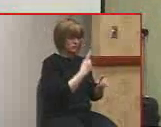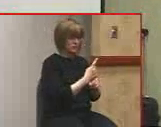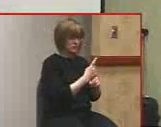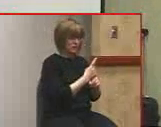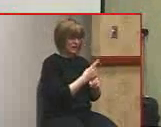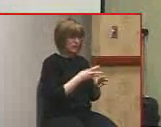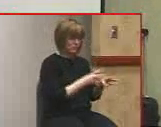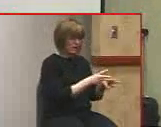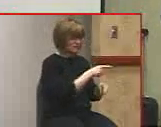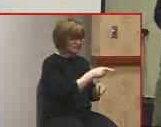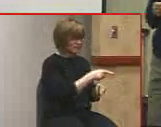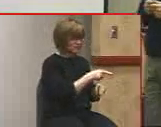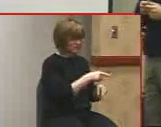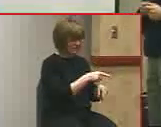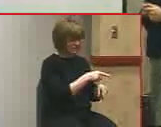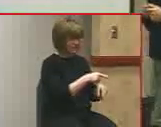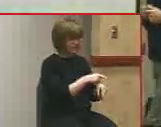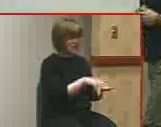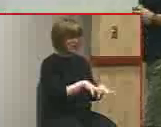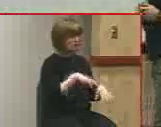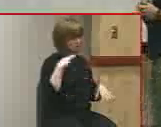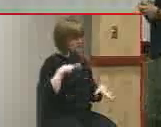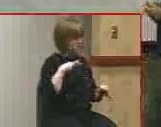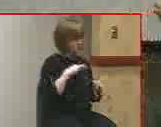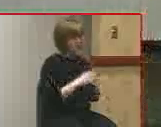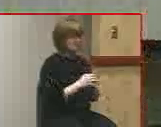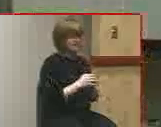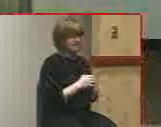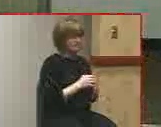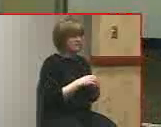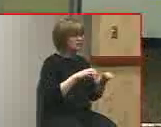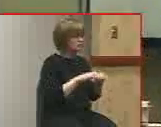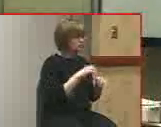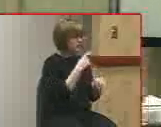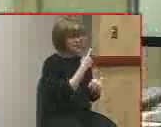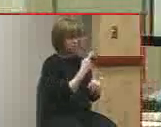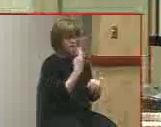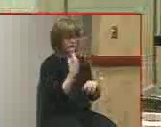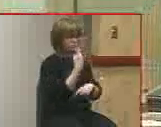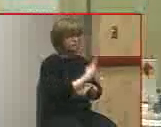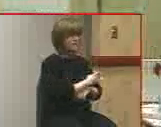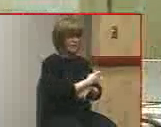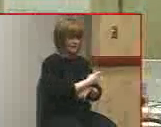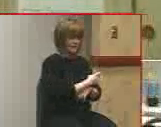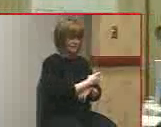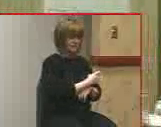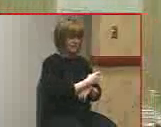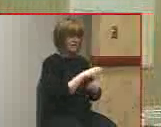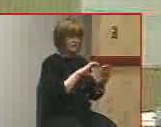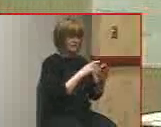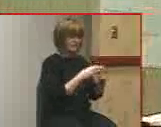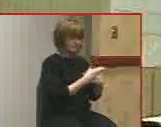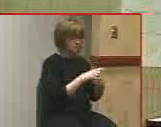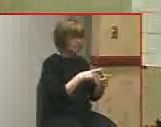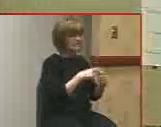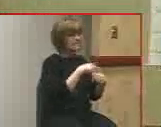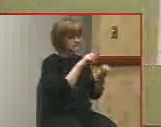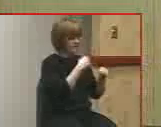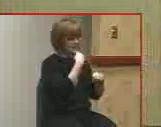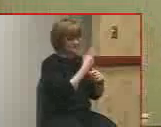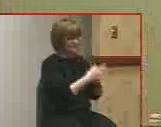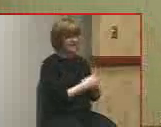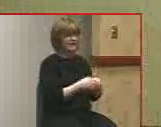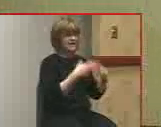of. All you've got to do is do that 1 or 2 days in the classroom, and then you can say, right now we're